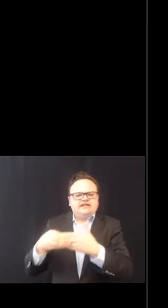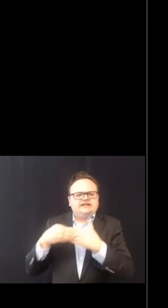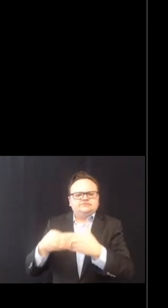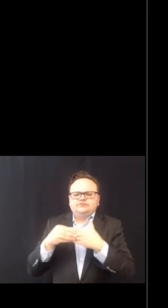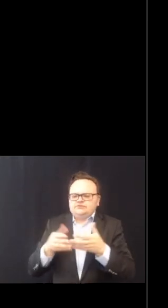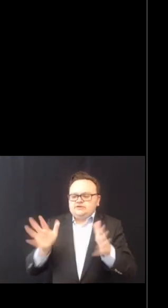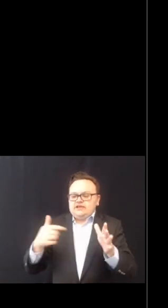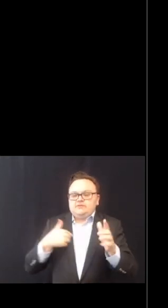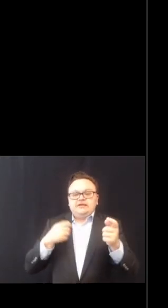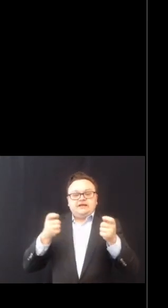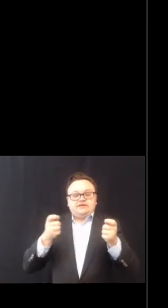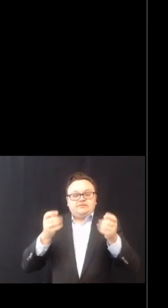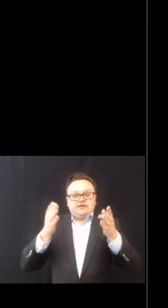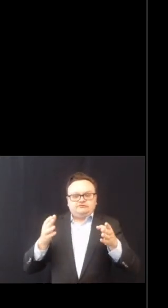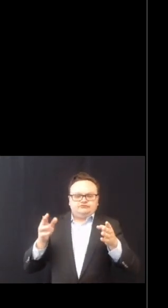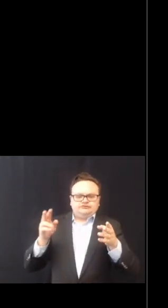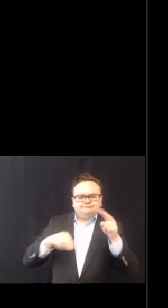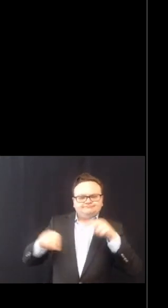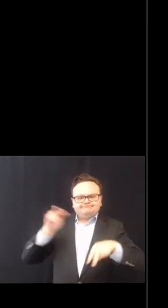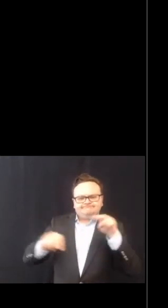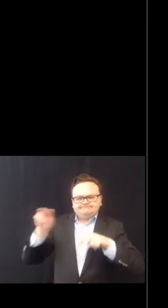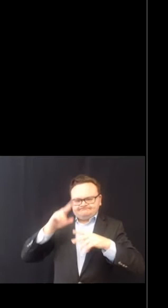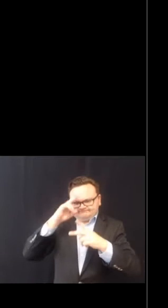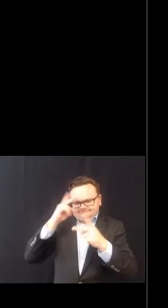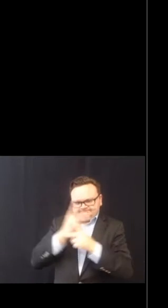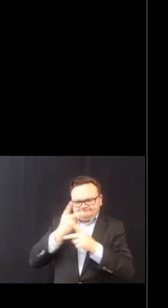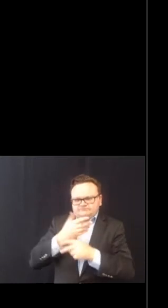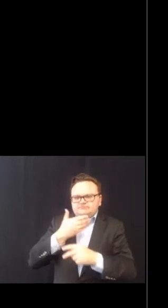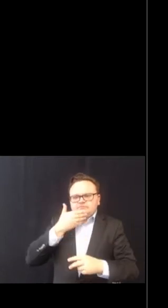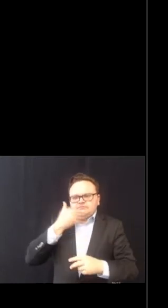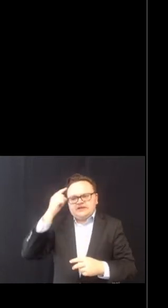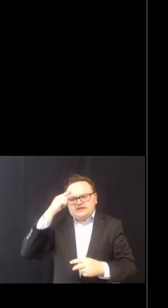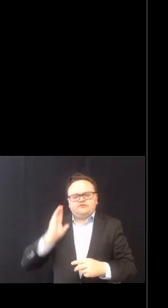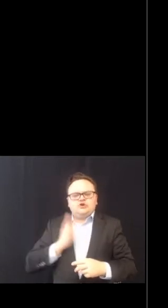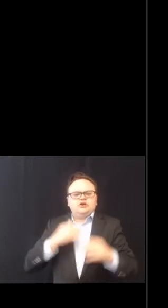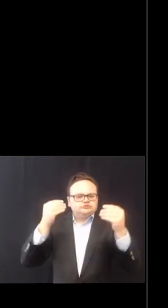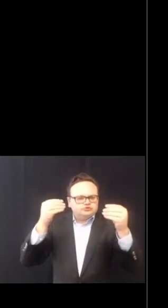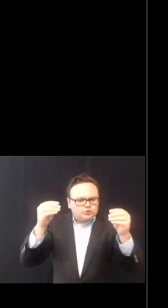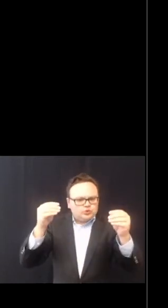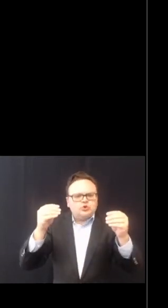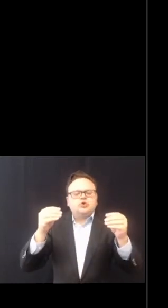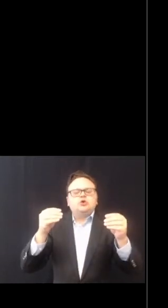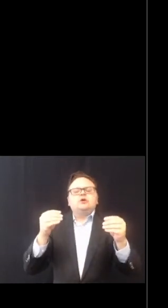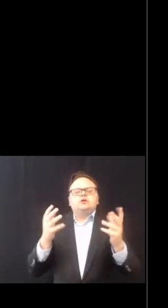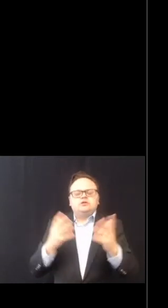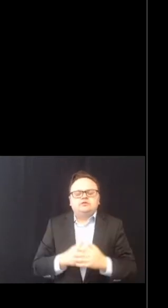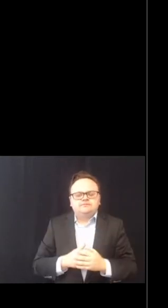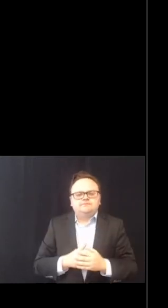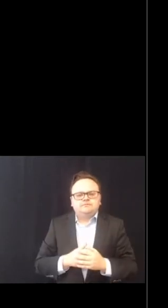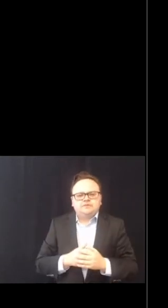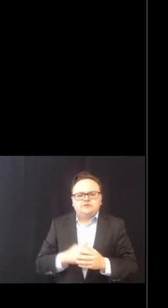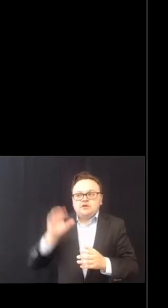general manager to do what I think is best for the store, and thanks to them we were able to